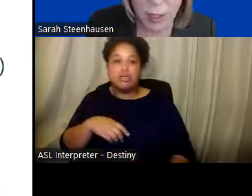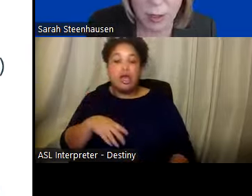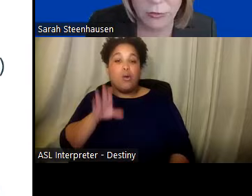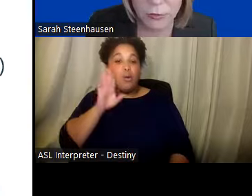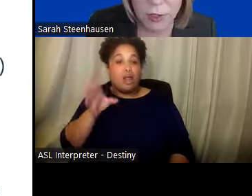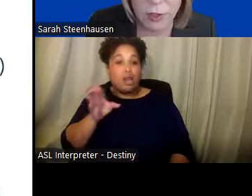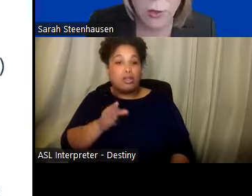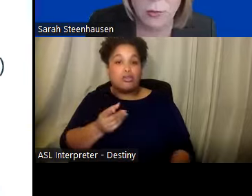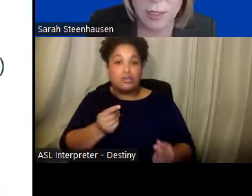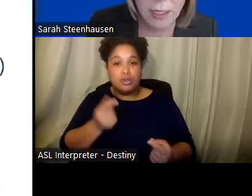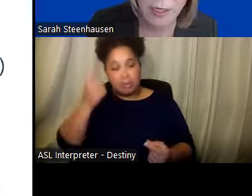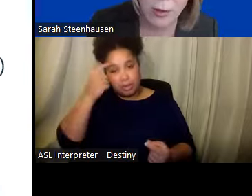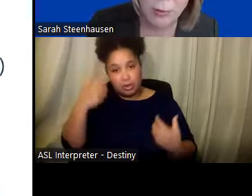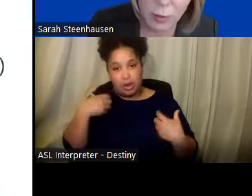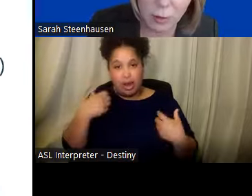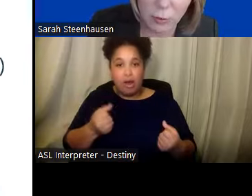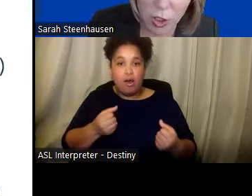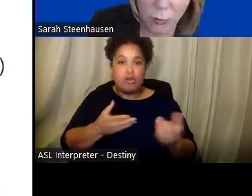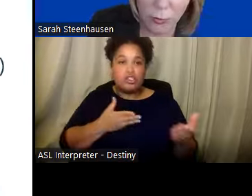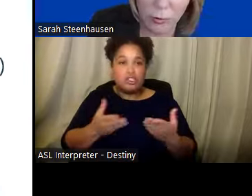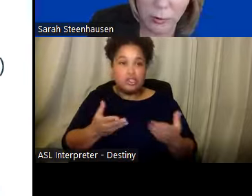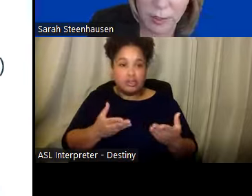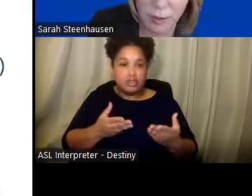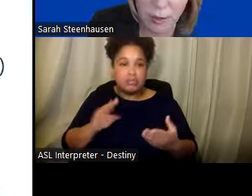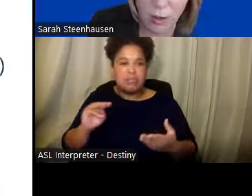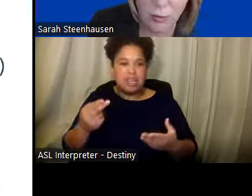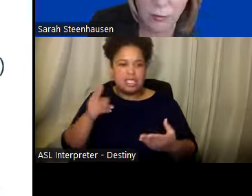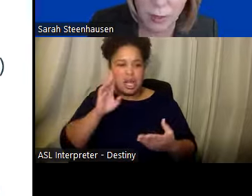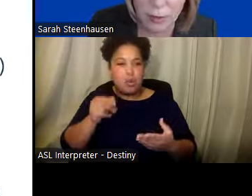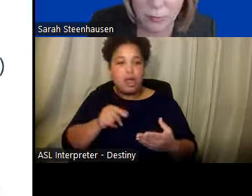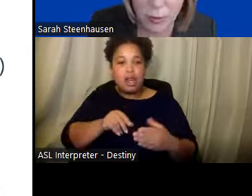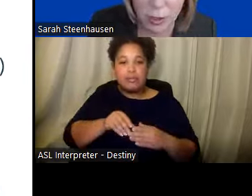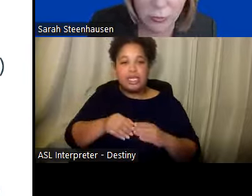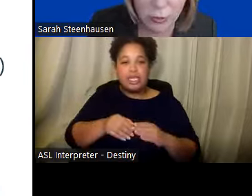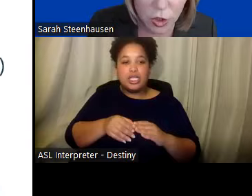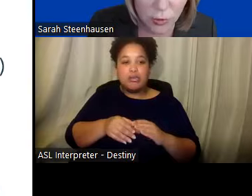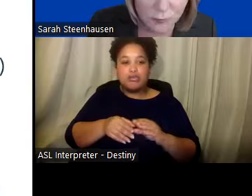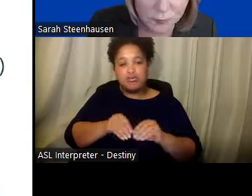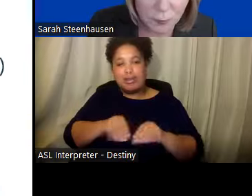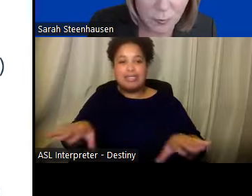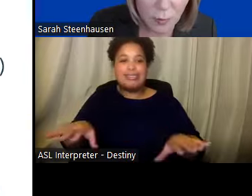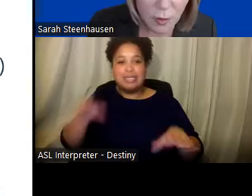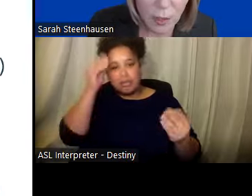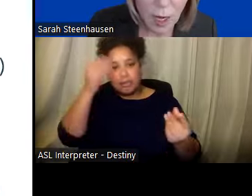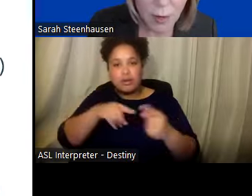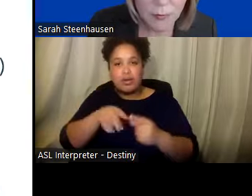the Mental Health Services Oversight and Accountability Commission will be releasing the RFA in the very near future.